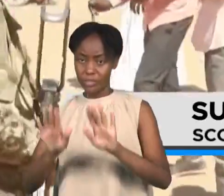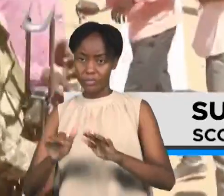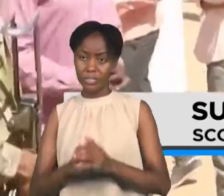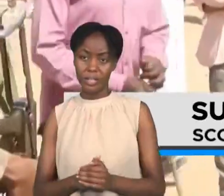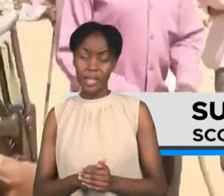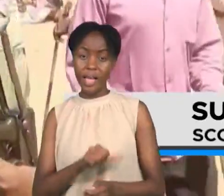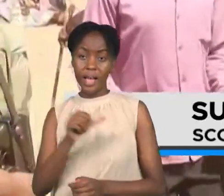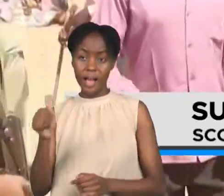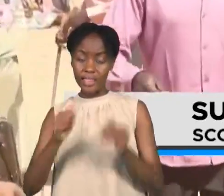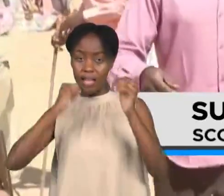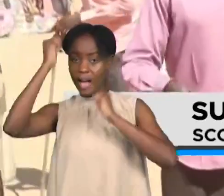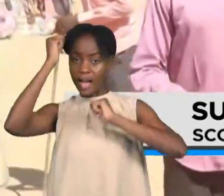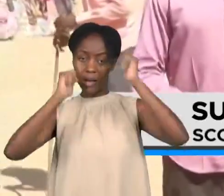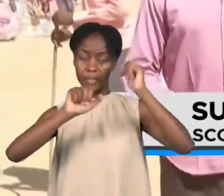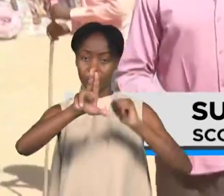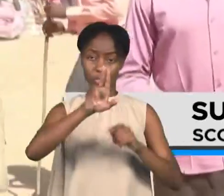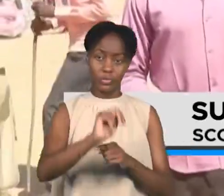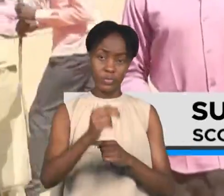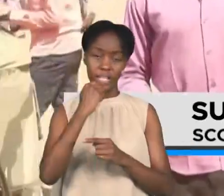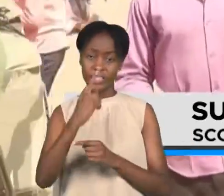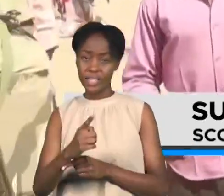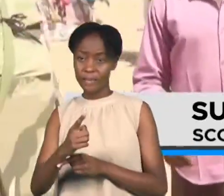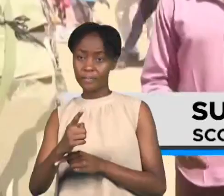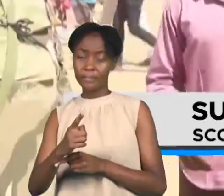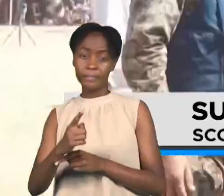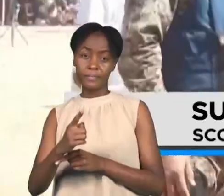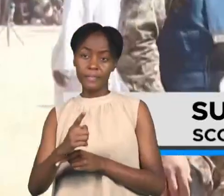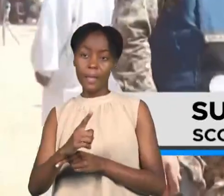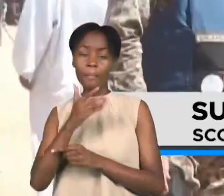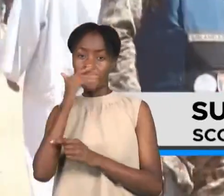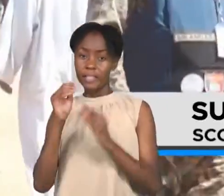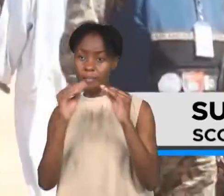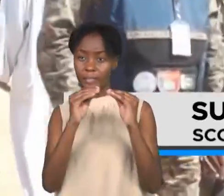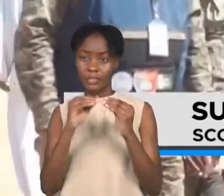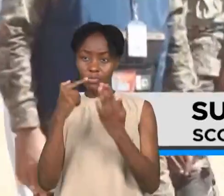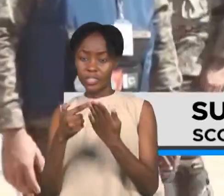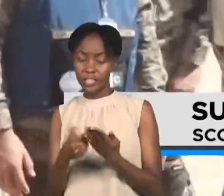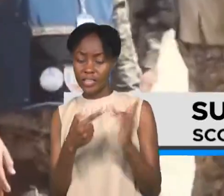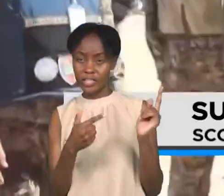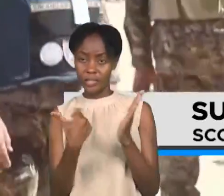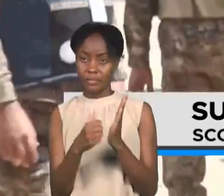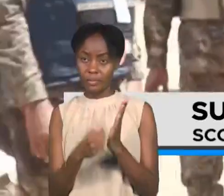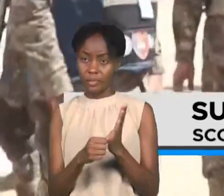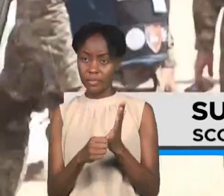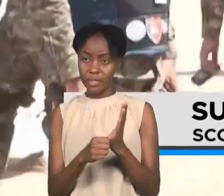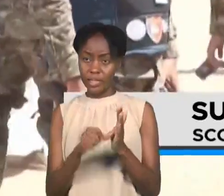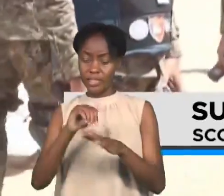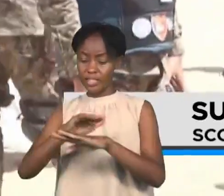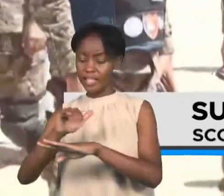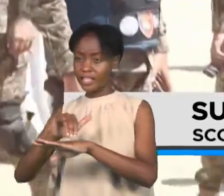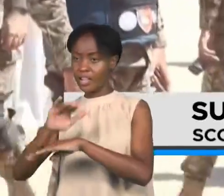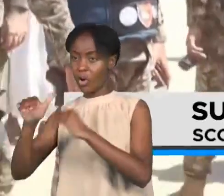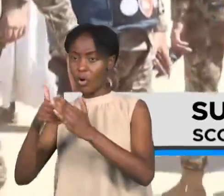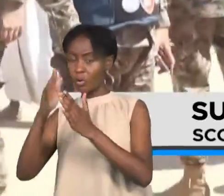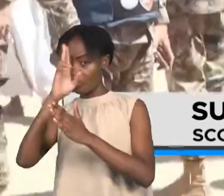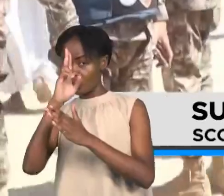Chief General Abdel Fattah, met top security chiefs to discuss the violence. They decided to send reinforcements to the region